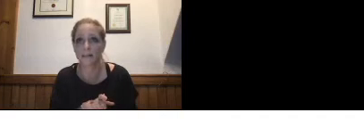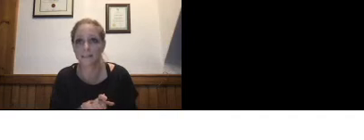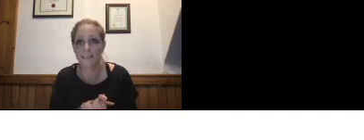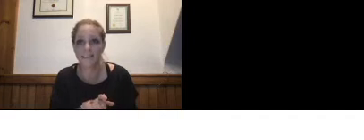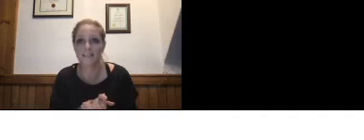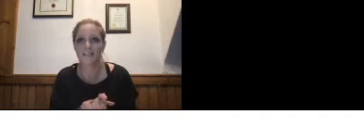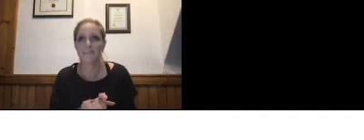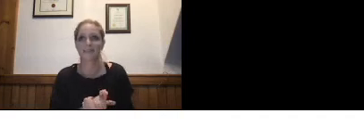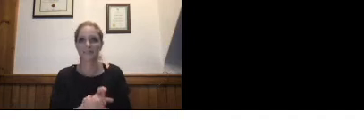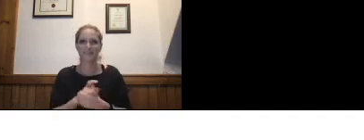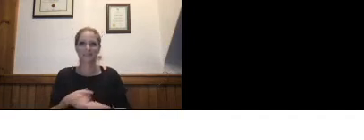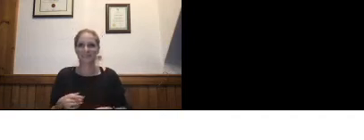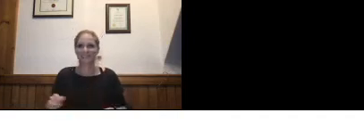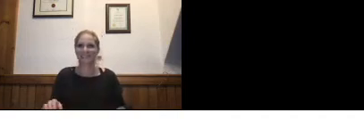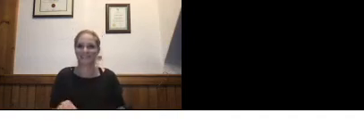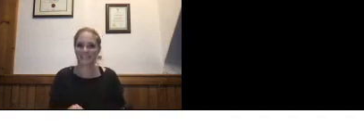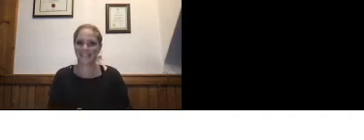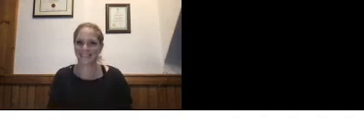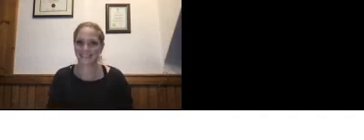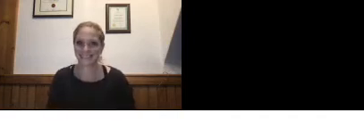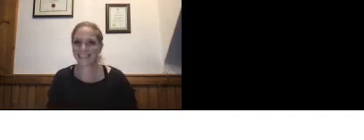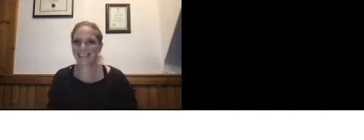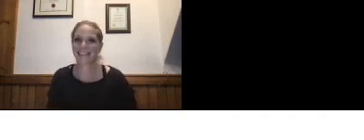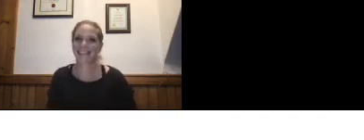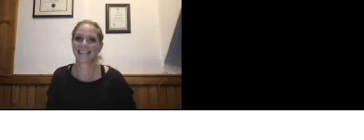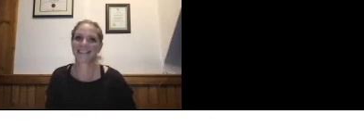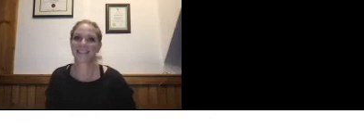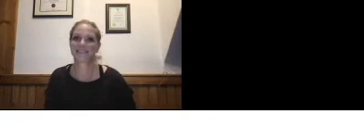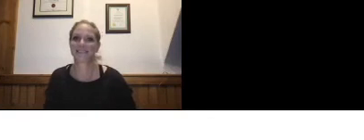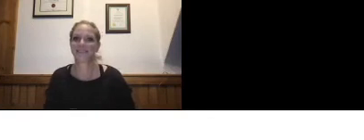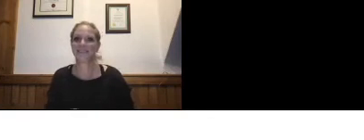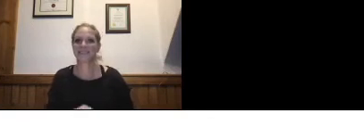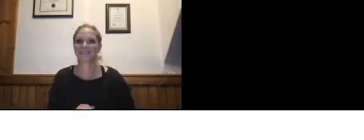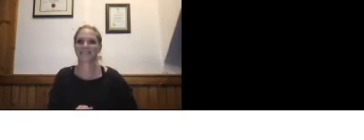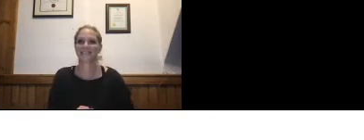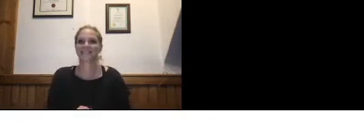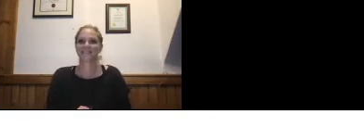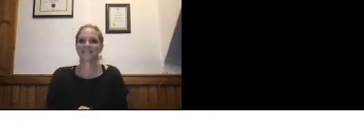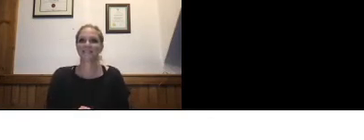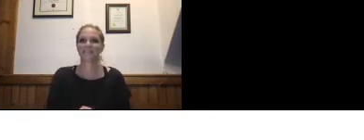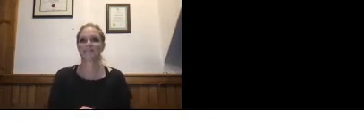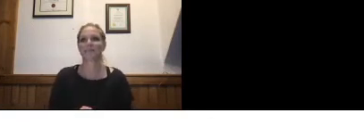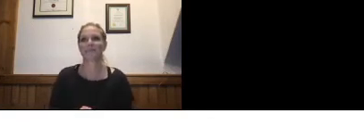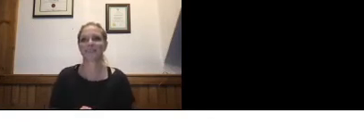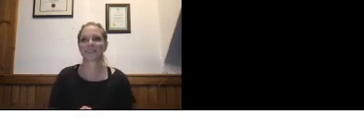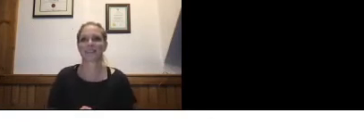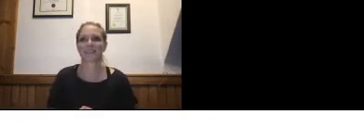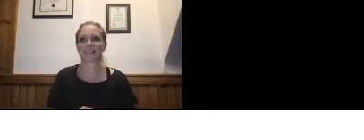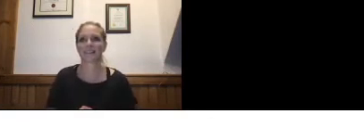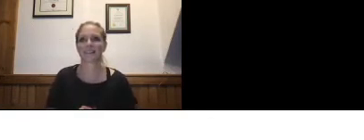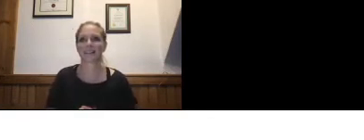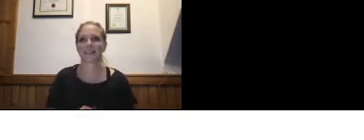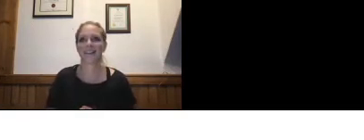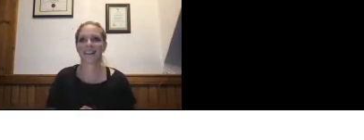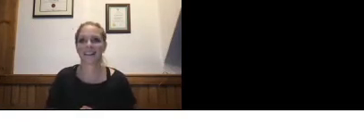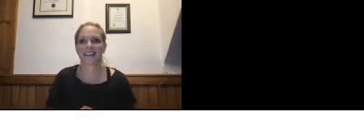spell to stop production of the protein. Thanks very much, Tam. We haven't actually rehearsed all those slide transitions,